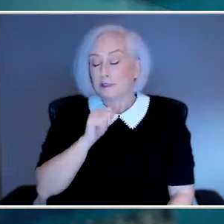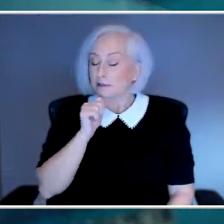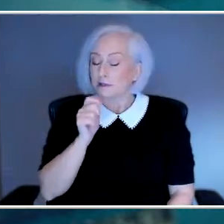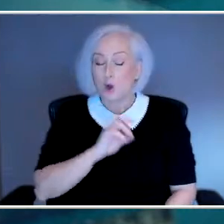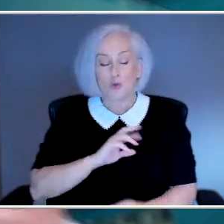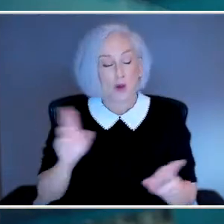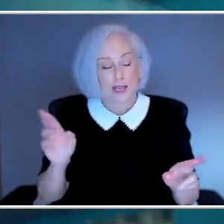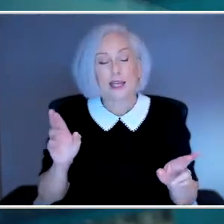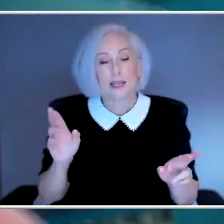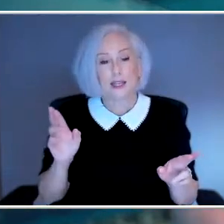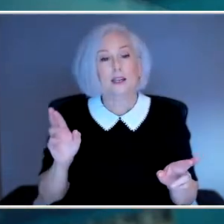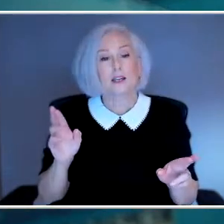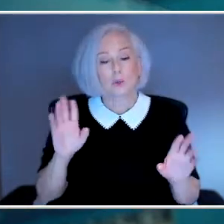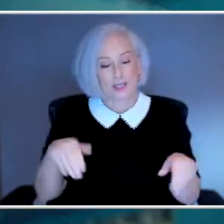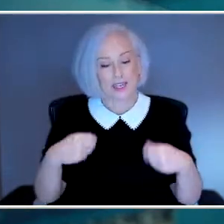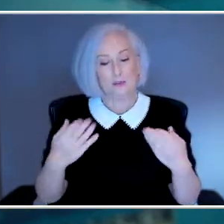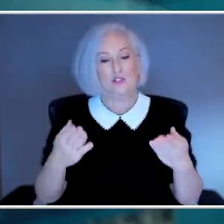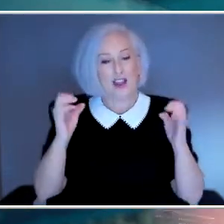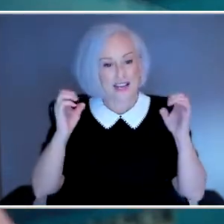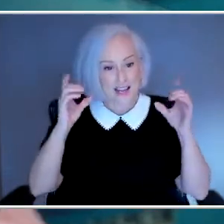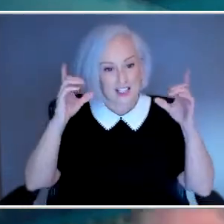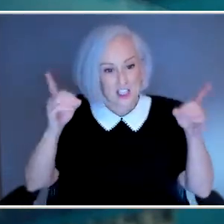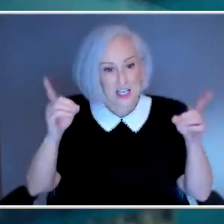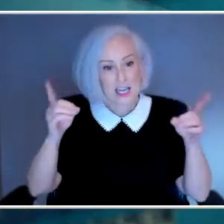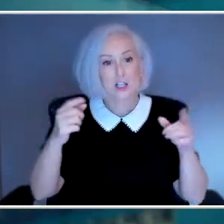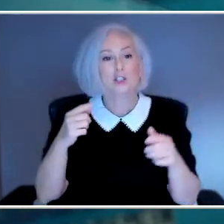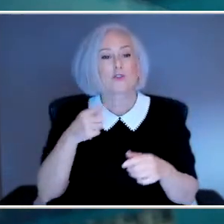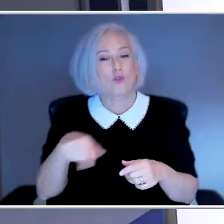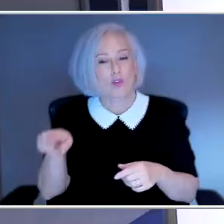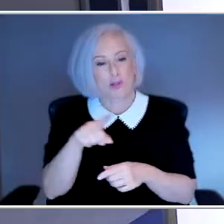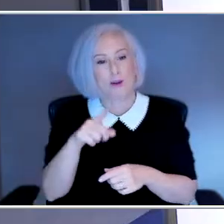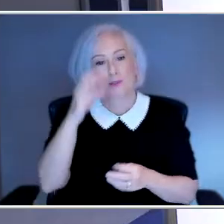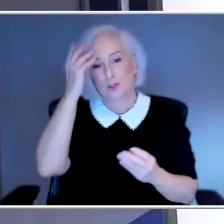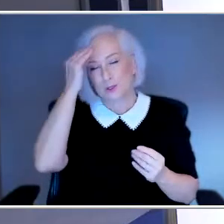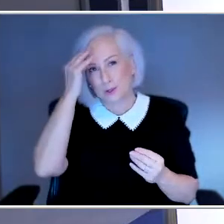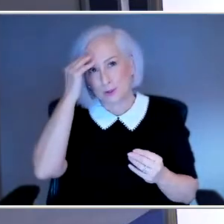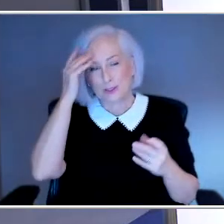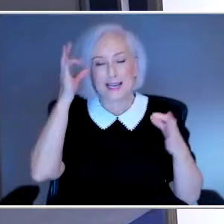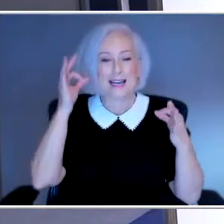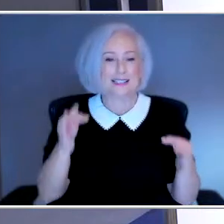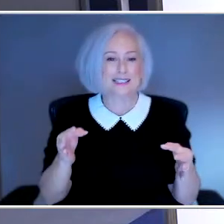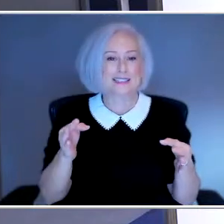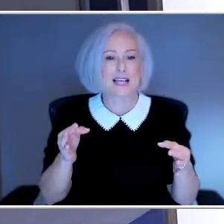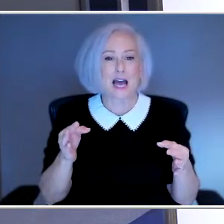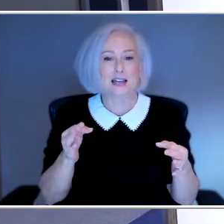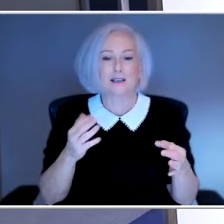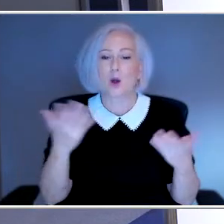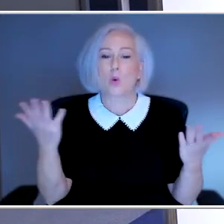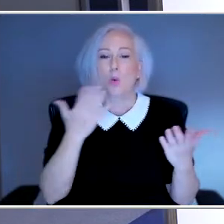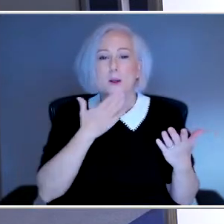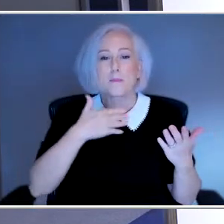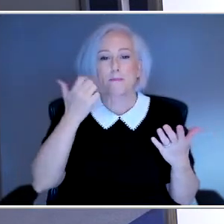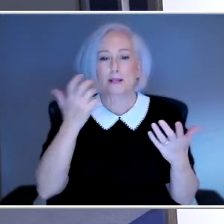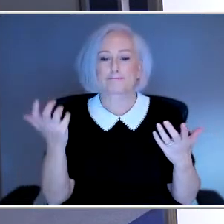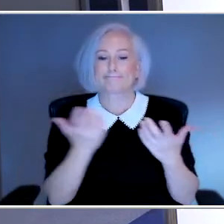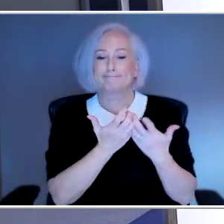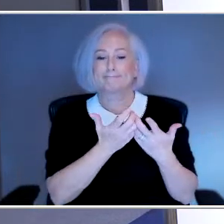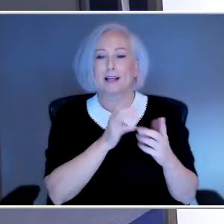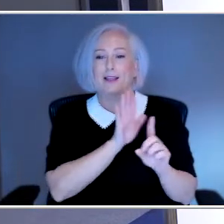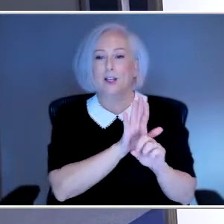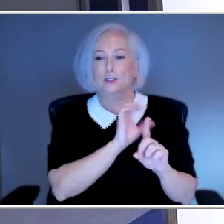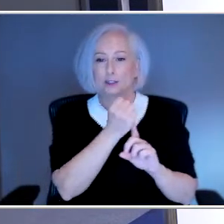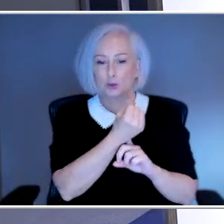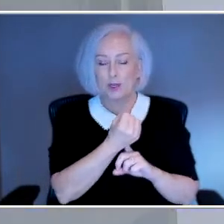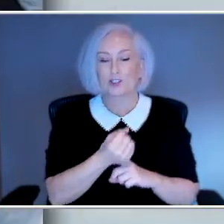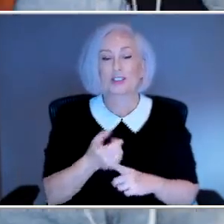process so that you can decide what's right for you and your family members can make the same decision. Well, be sure to ask your questions. You can use the chat on YouTube